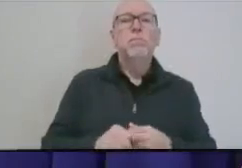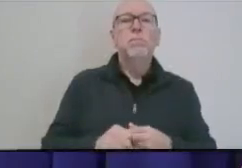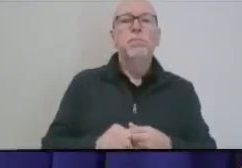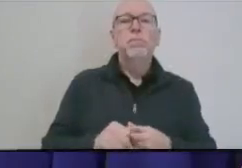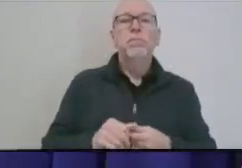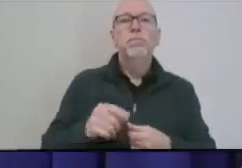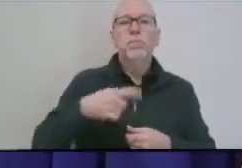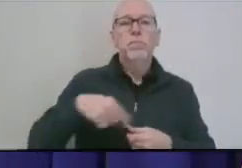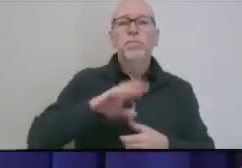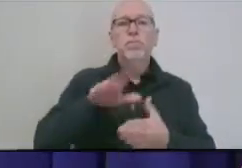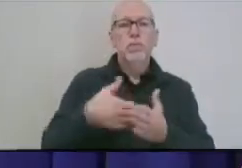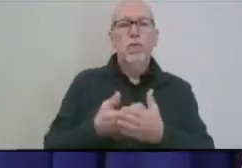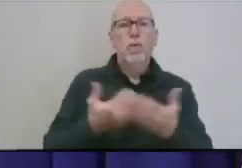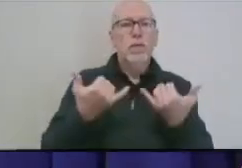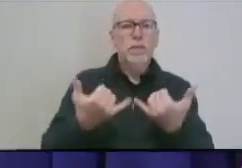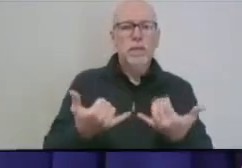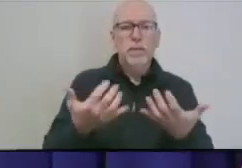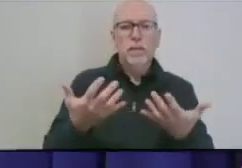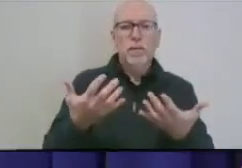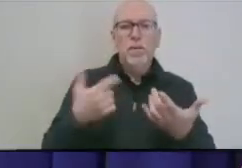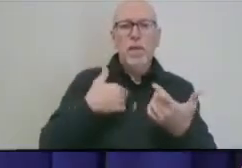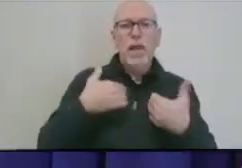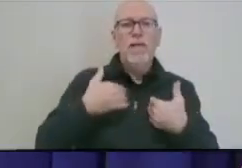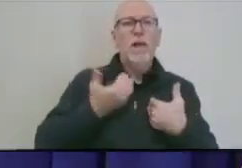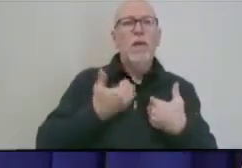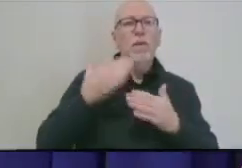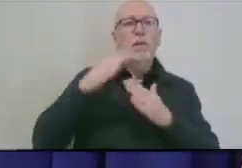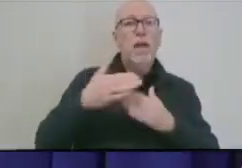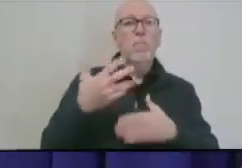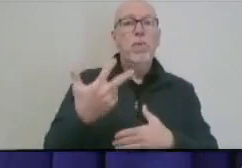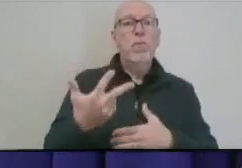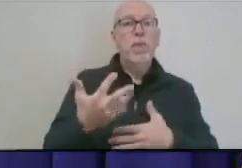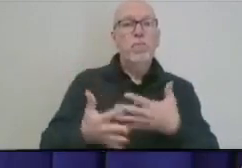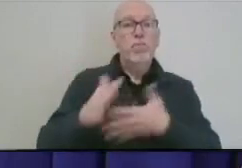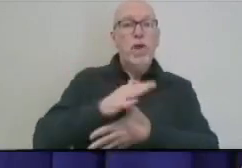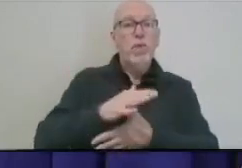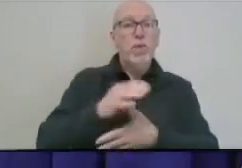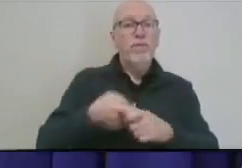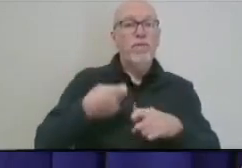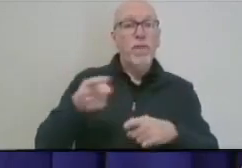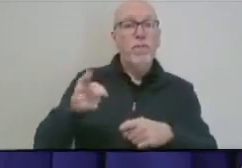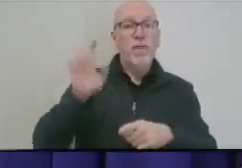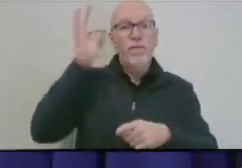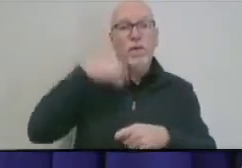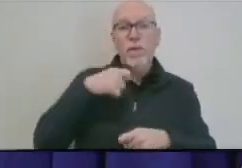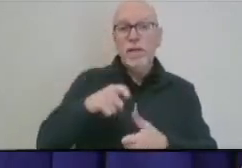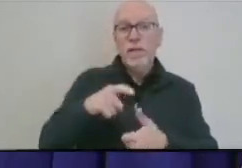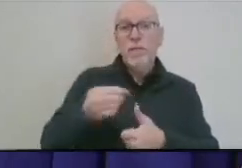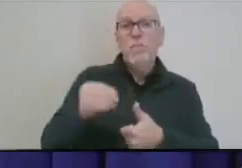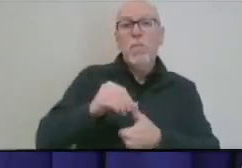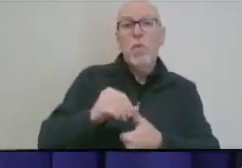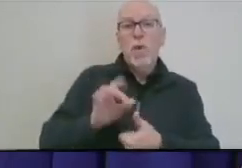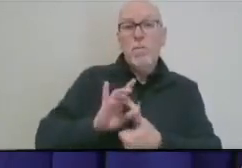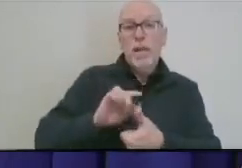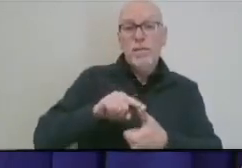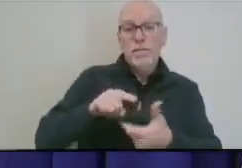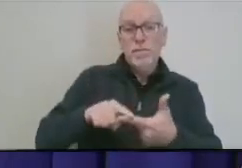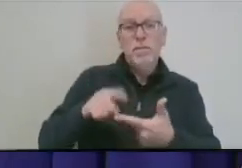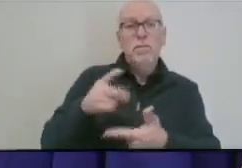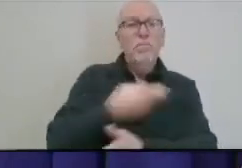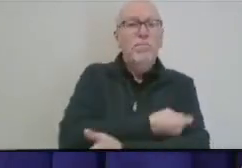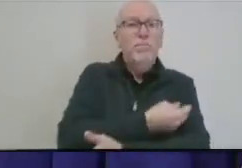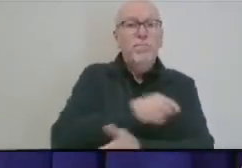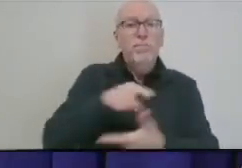We're all in the position of here are our top three priorities from our federal partners. We need number one, more doses, number two, more doses, number three, more doses. So